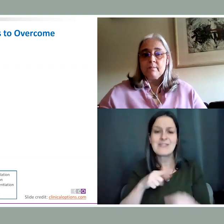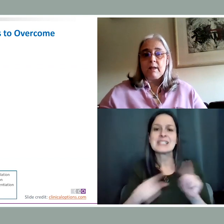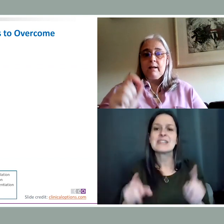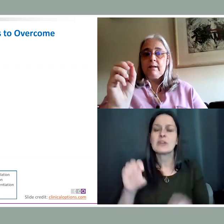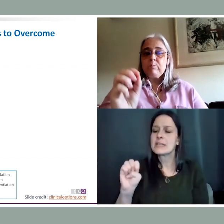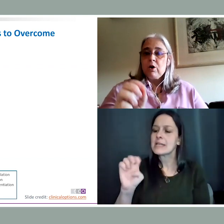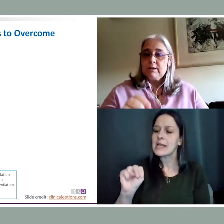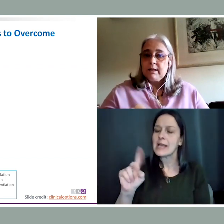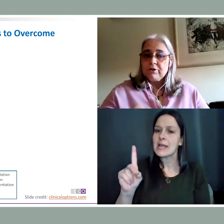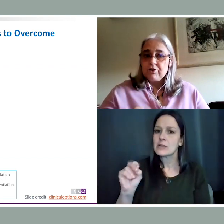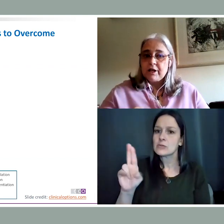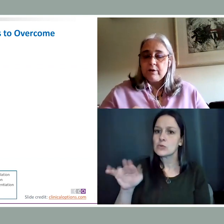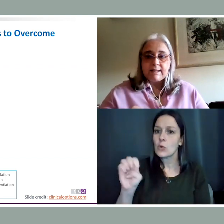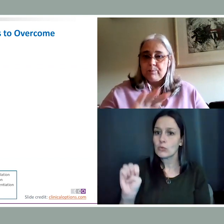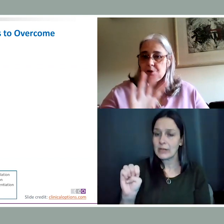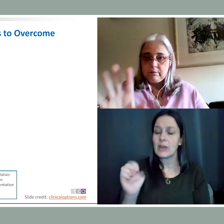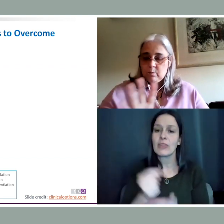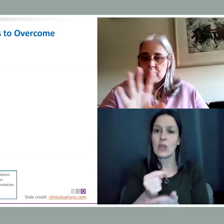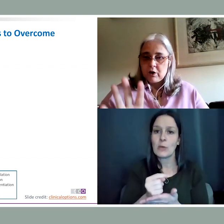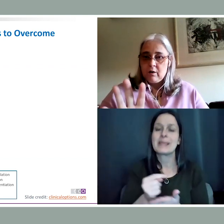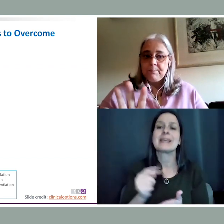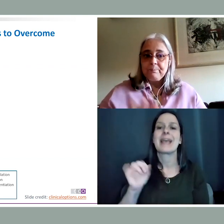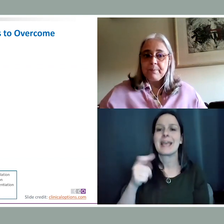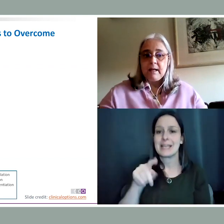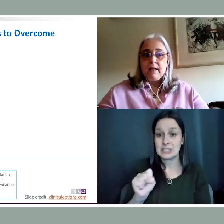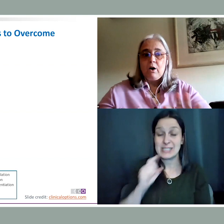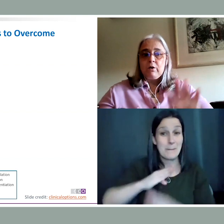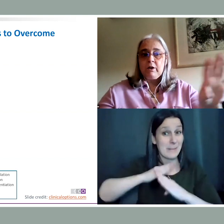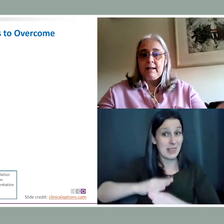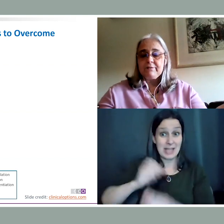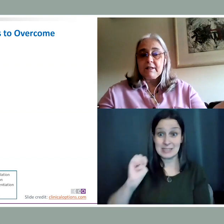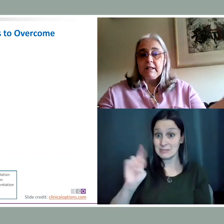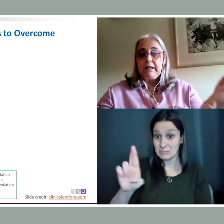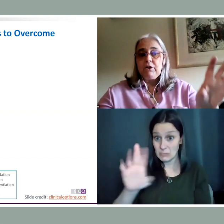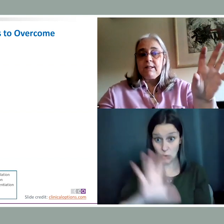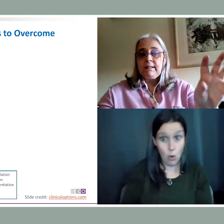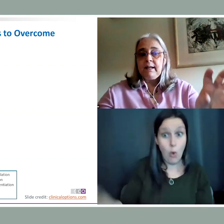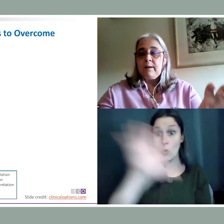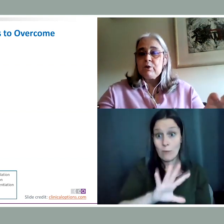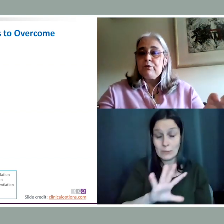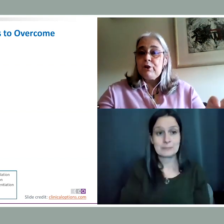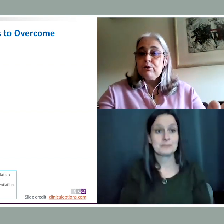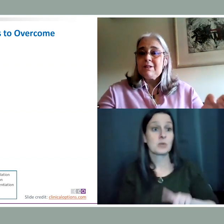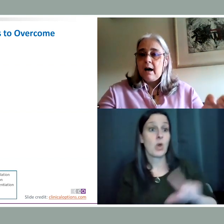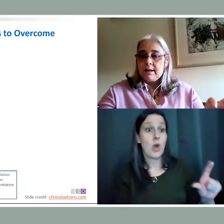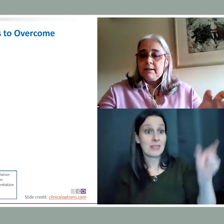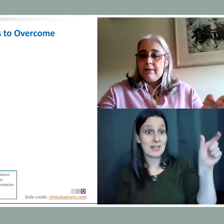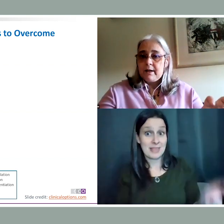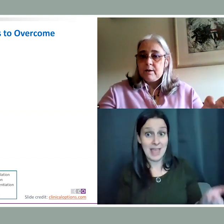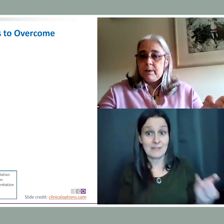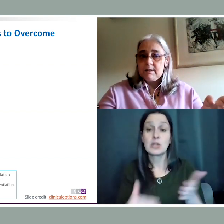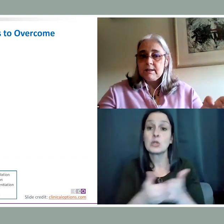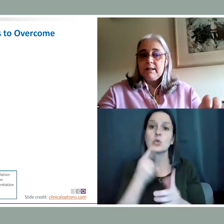agents, and they block the estrogen receptor overall. On your left, you see the names of new